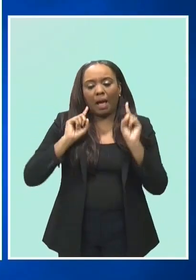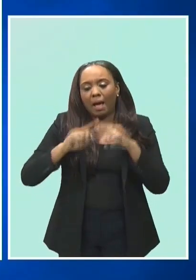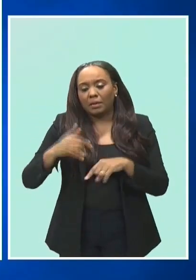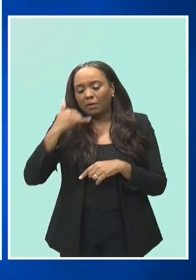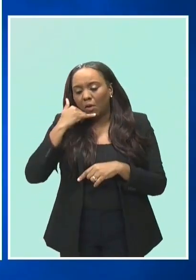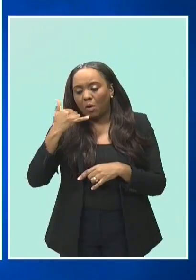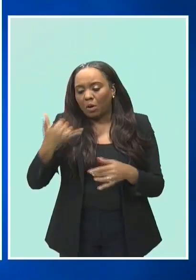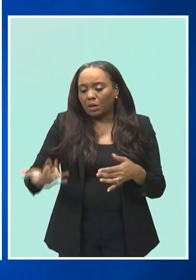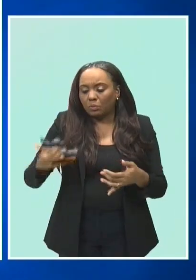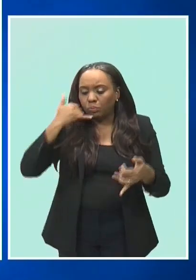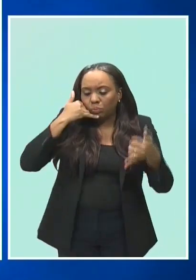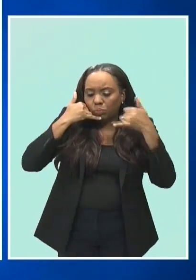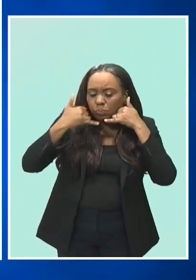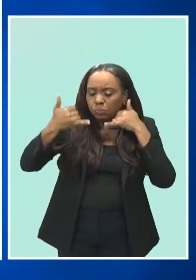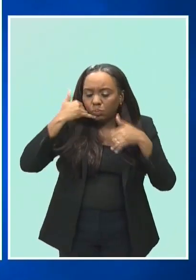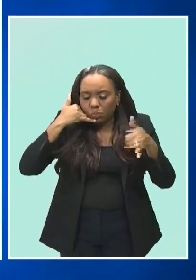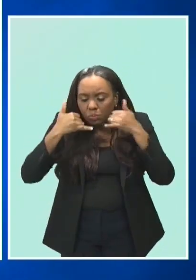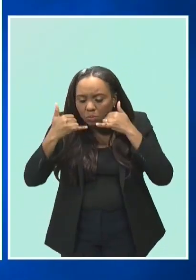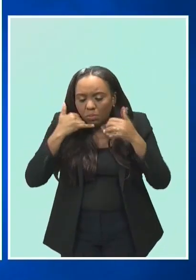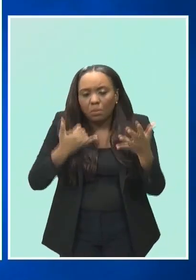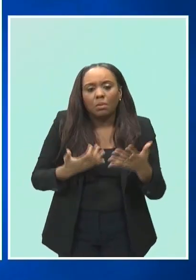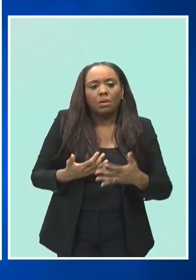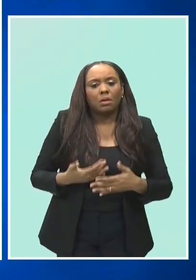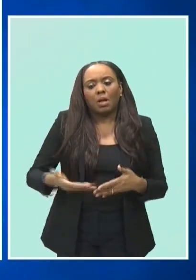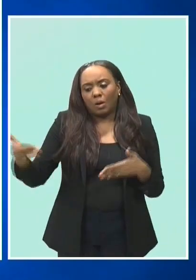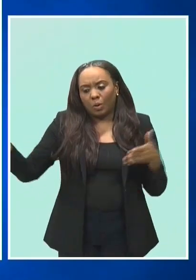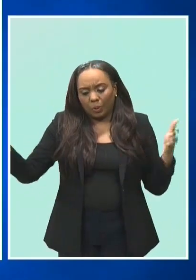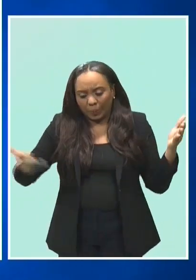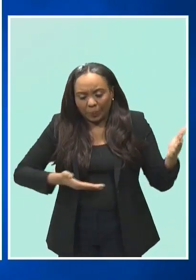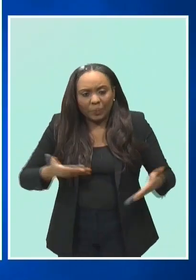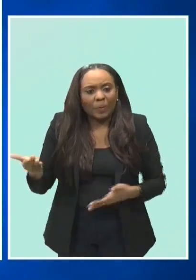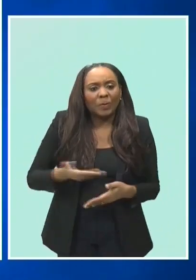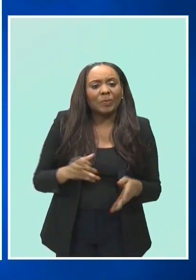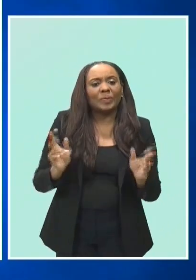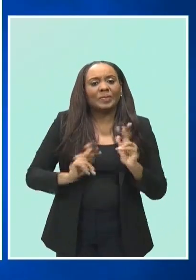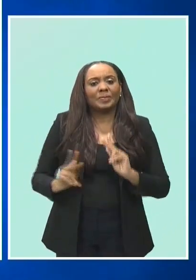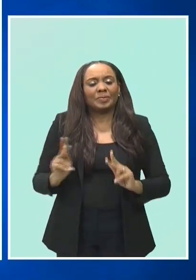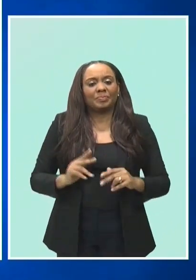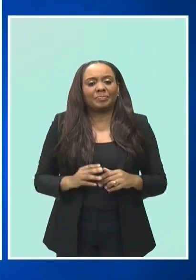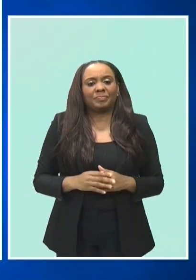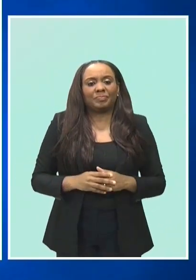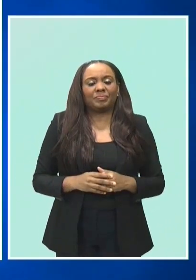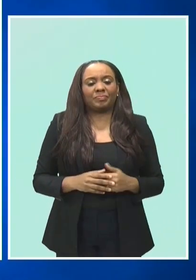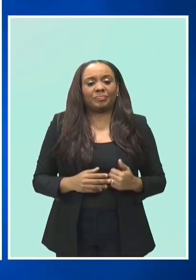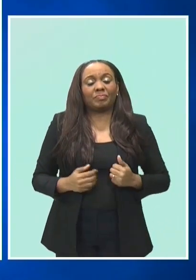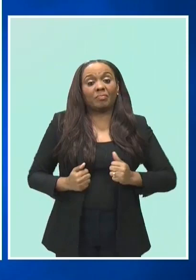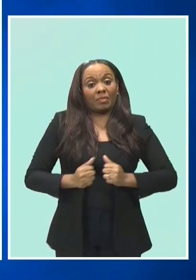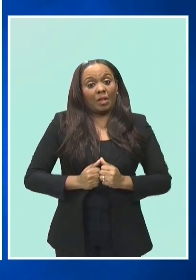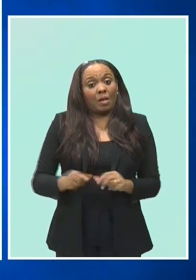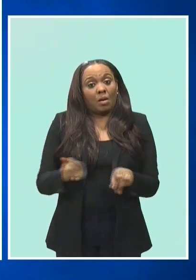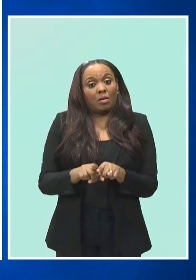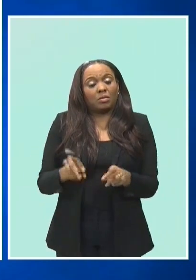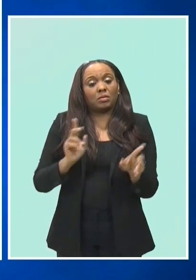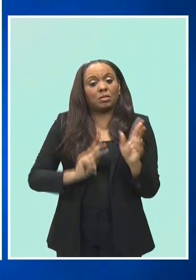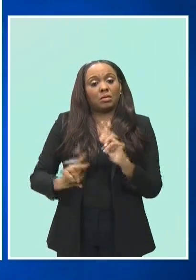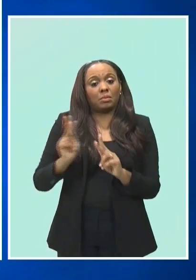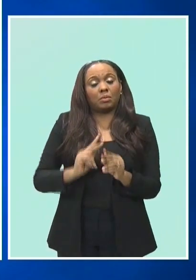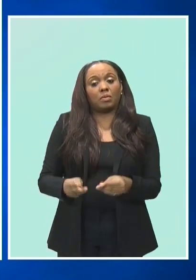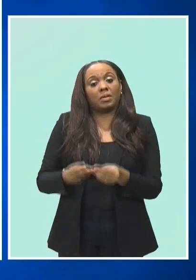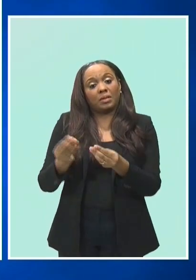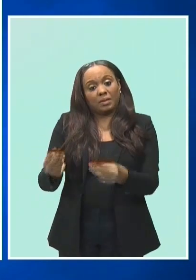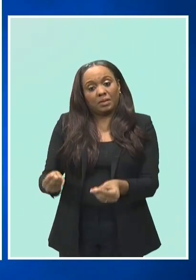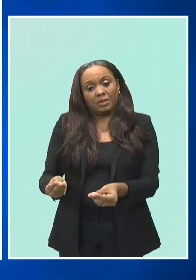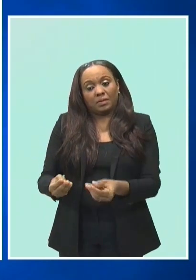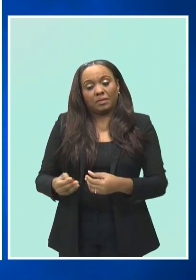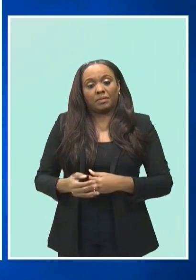the telephones, to play roles as hostesses, and the people who gave. Most importantly,